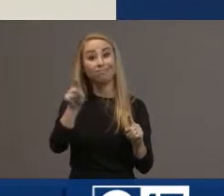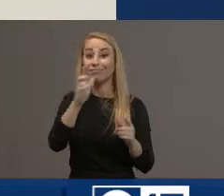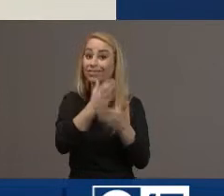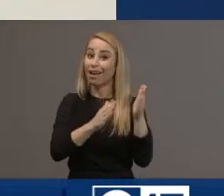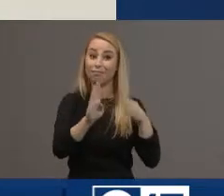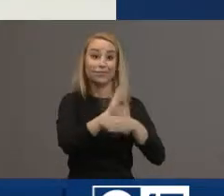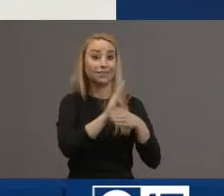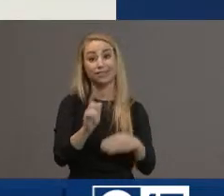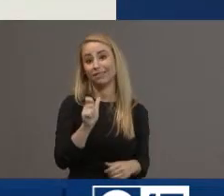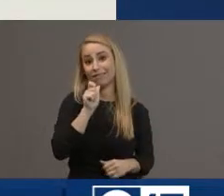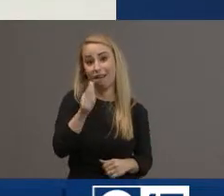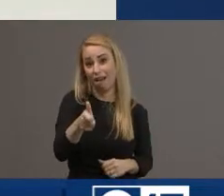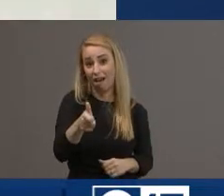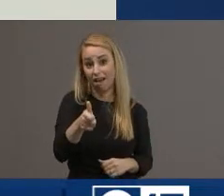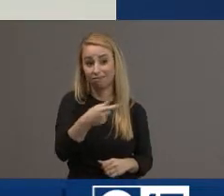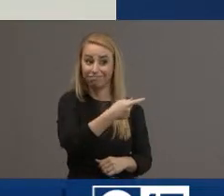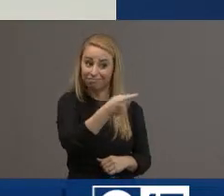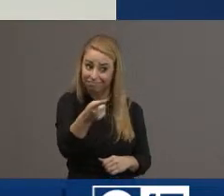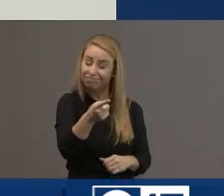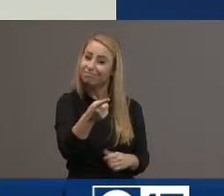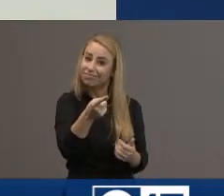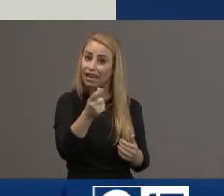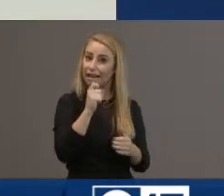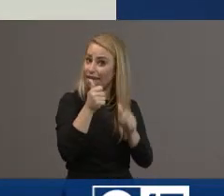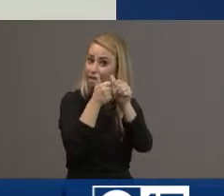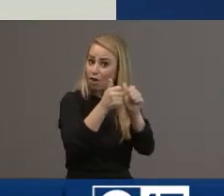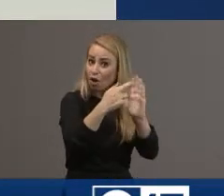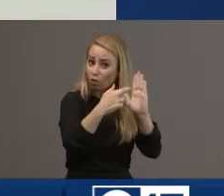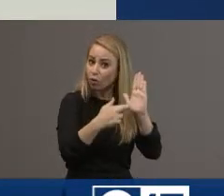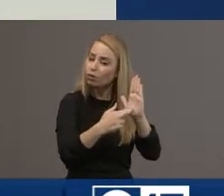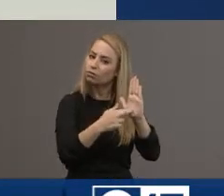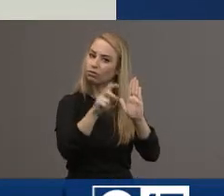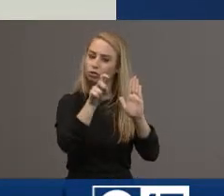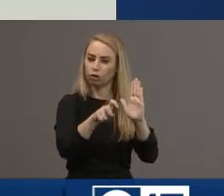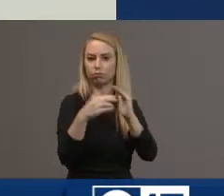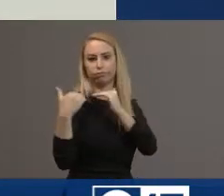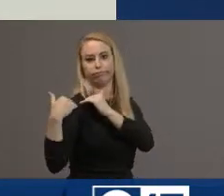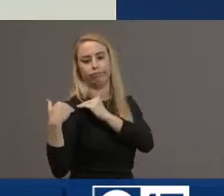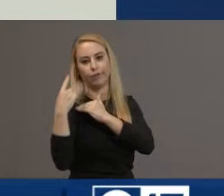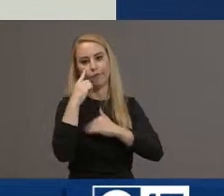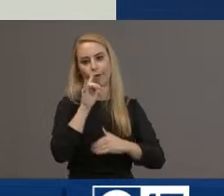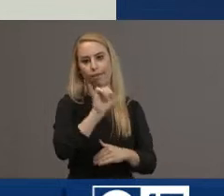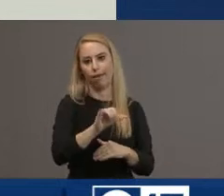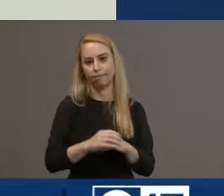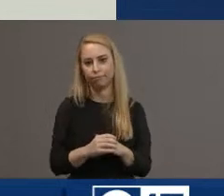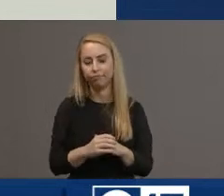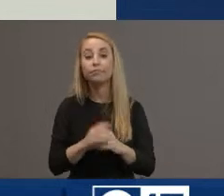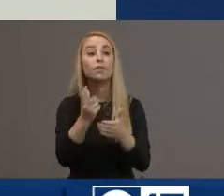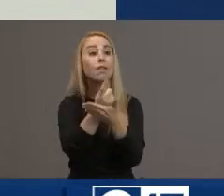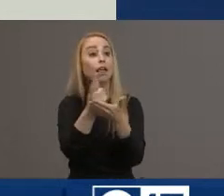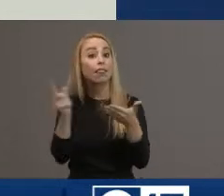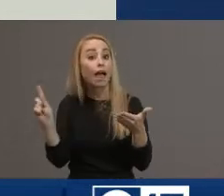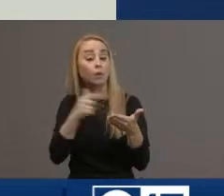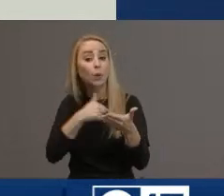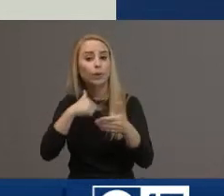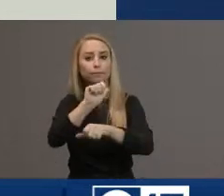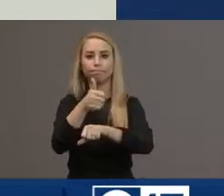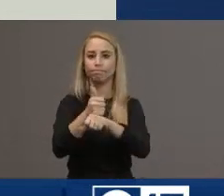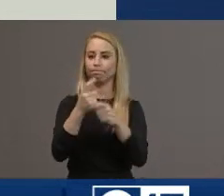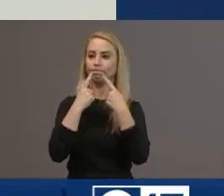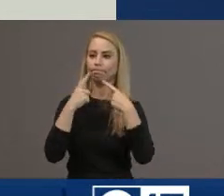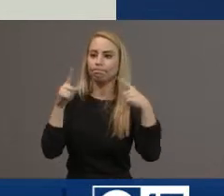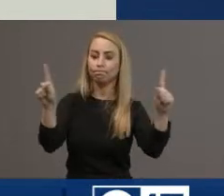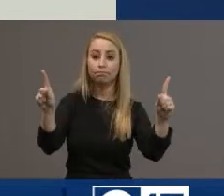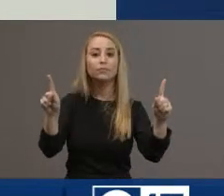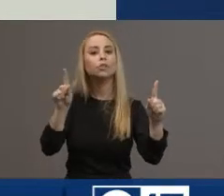actors need to be held accountable. So new guidance was issued last week. This increased measures